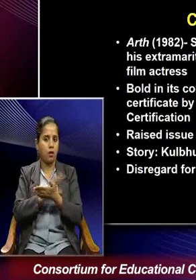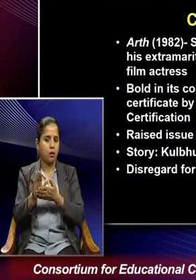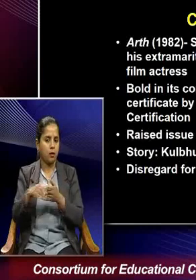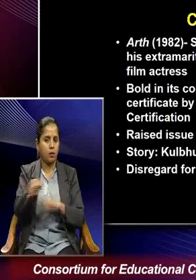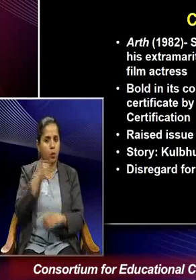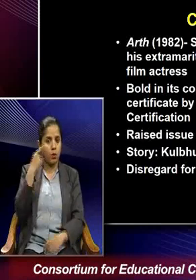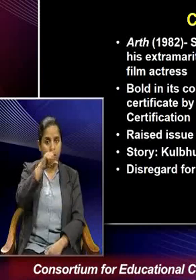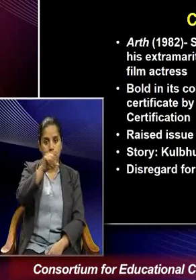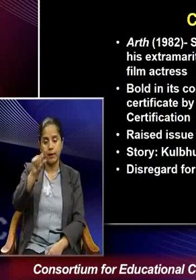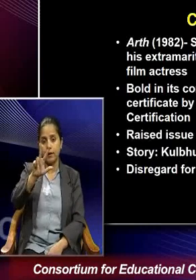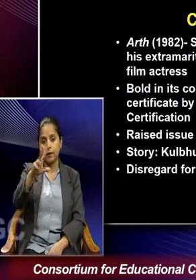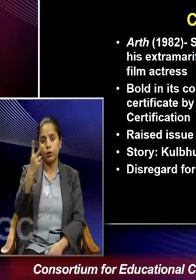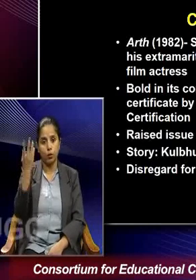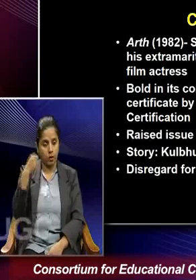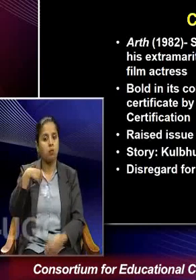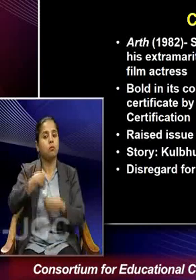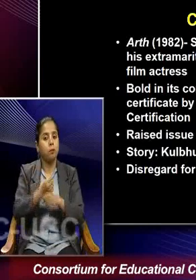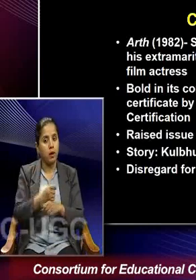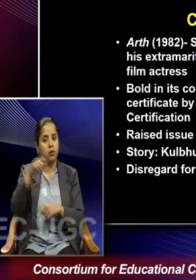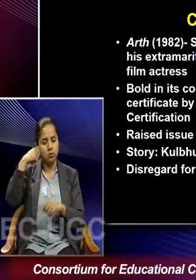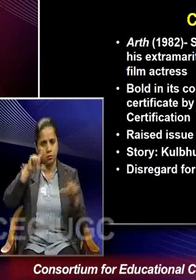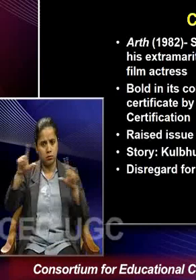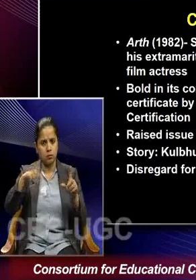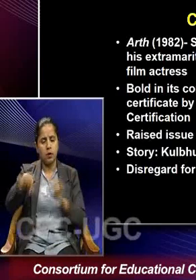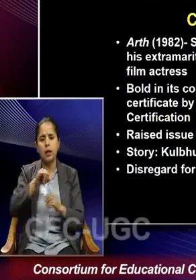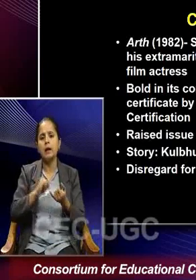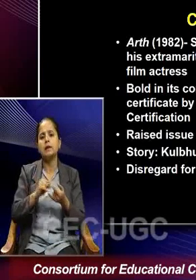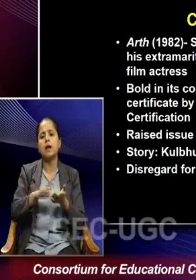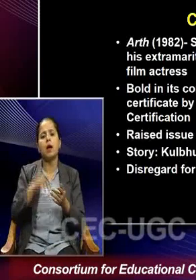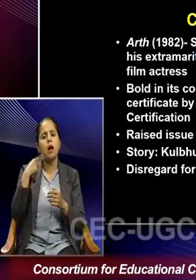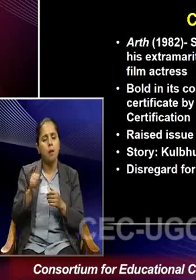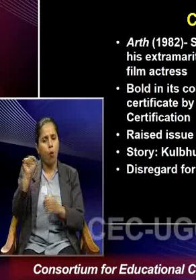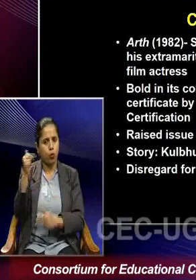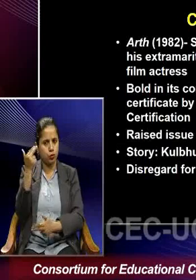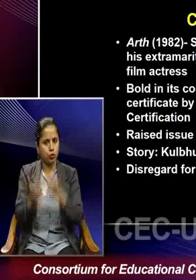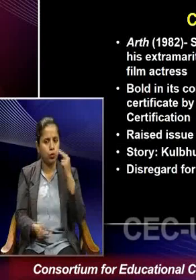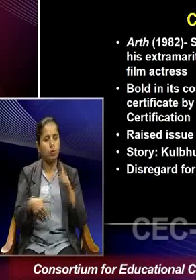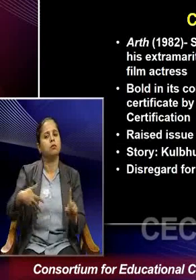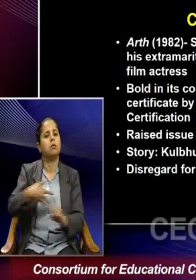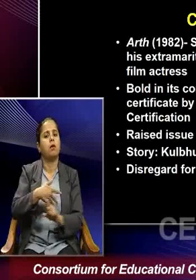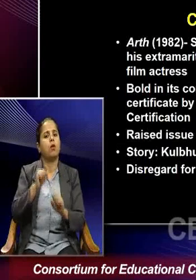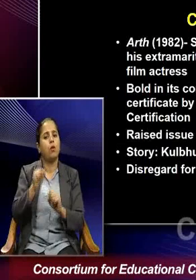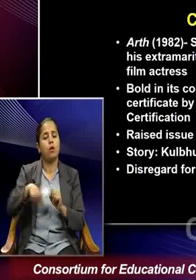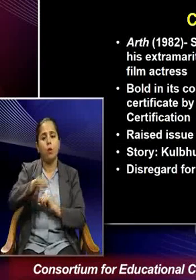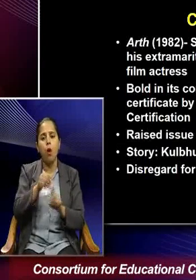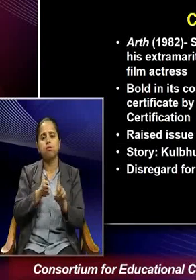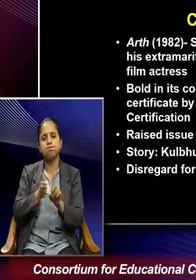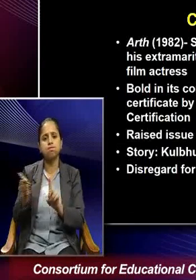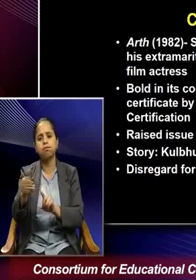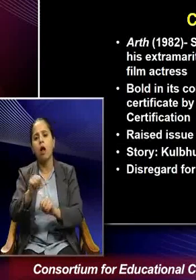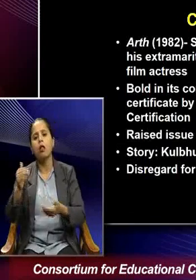in 1982, was a semi-autobiographical film, and his extramarital relationship with